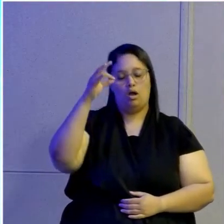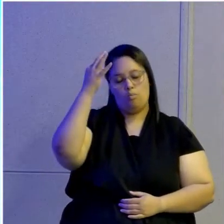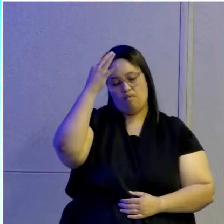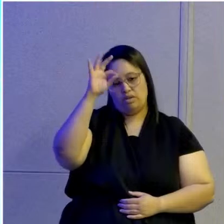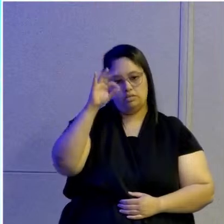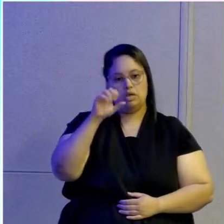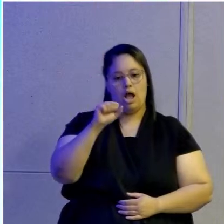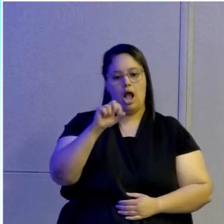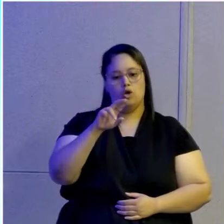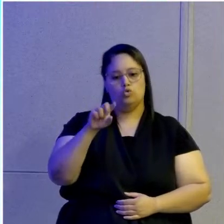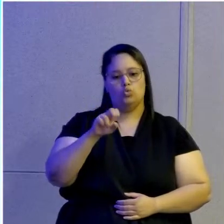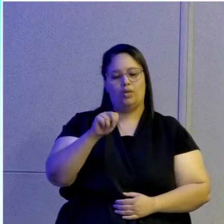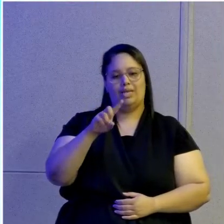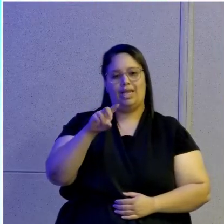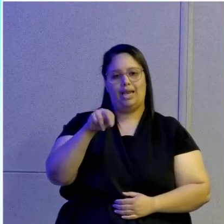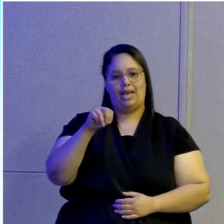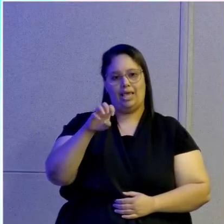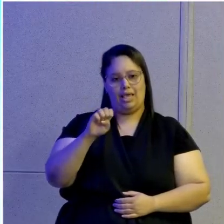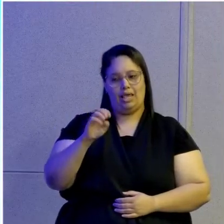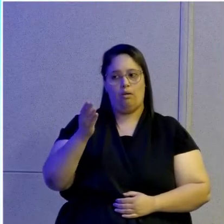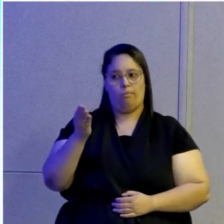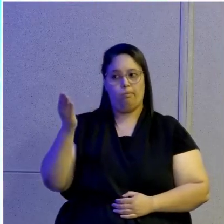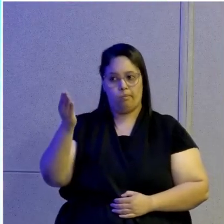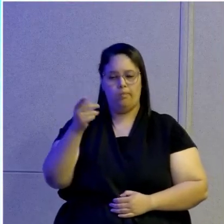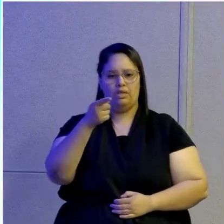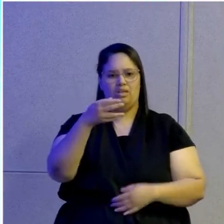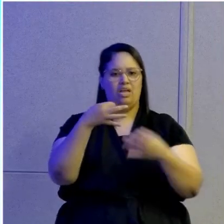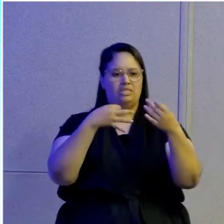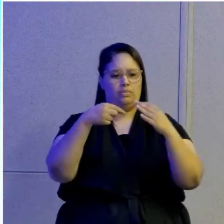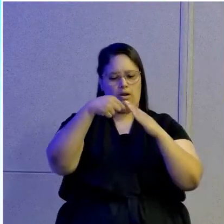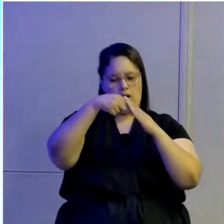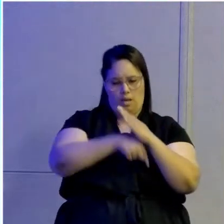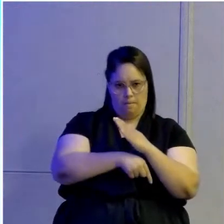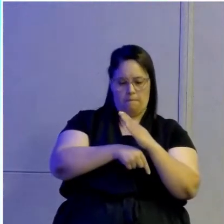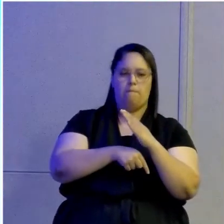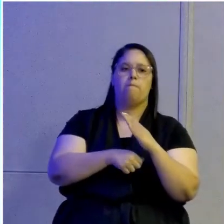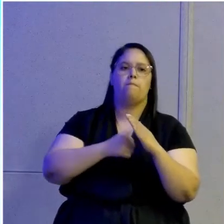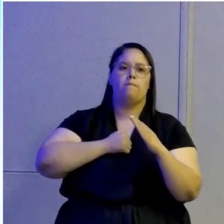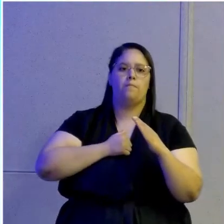Azundini was here, he expanded my